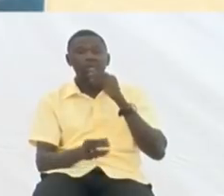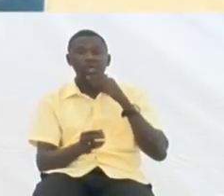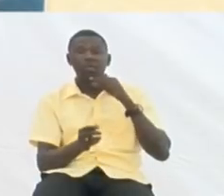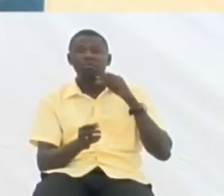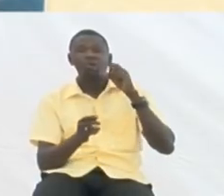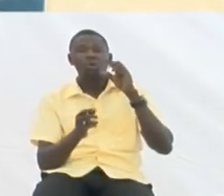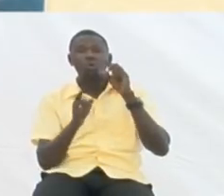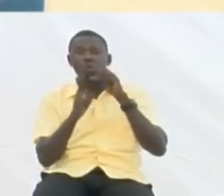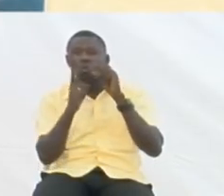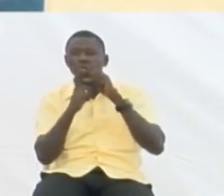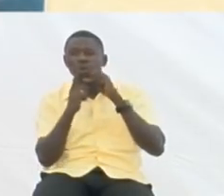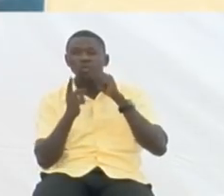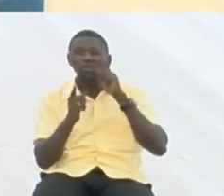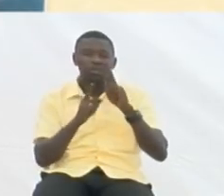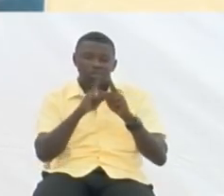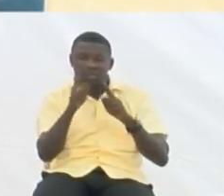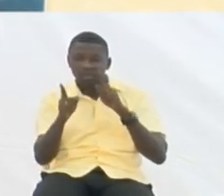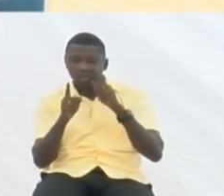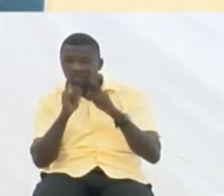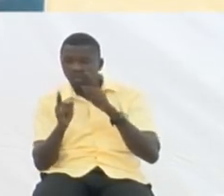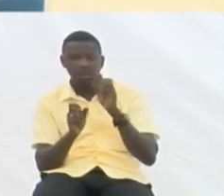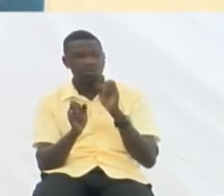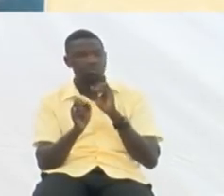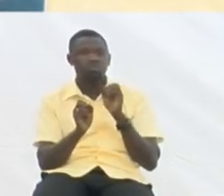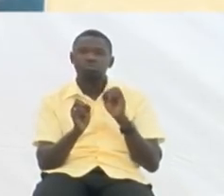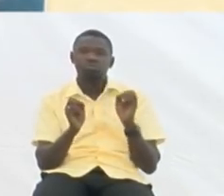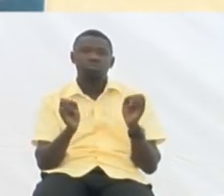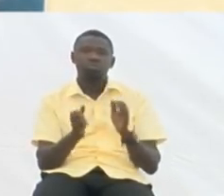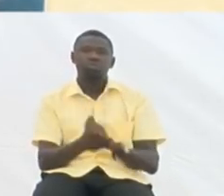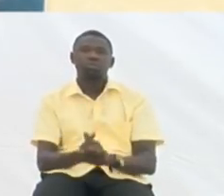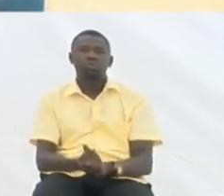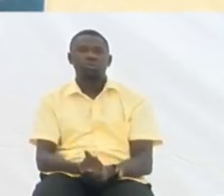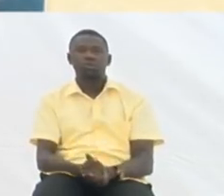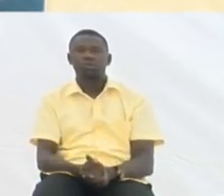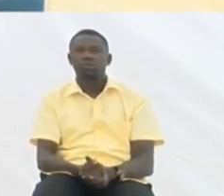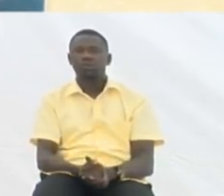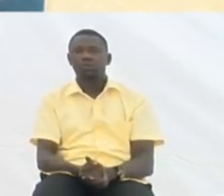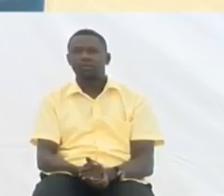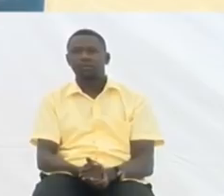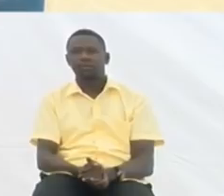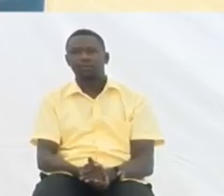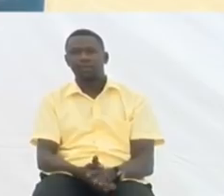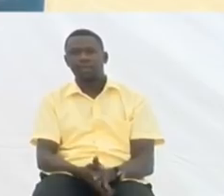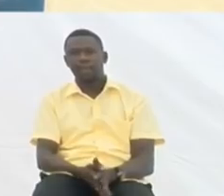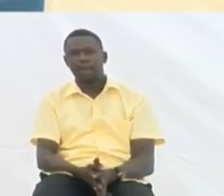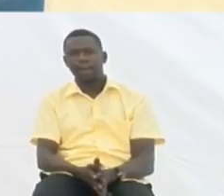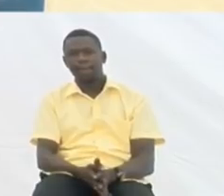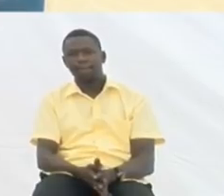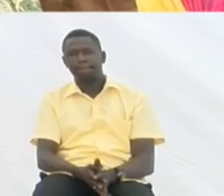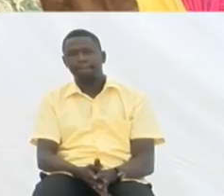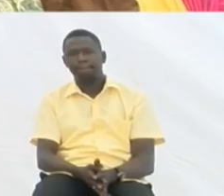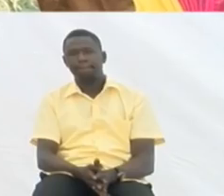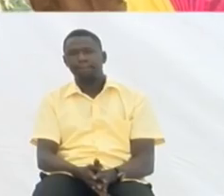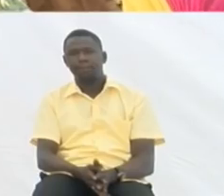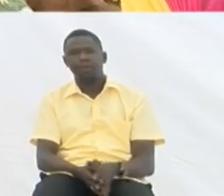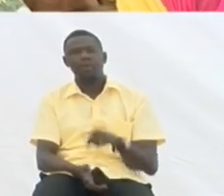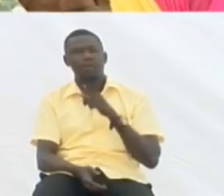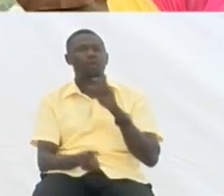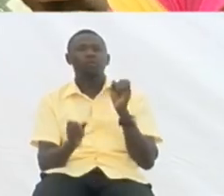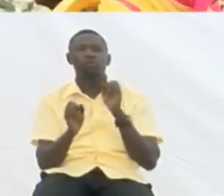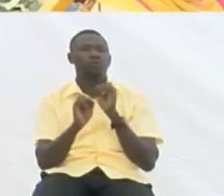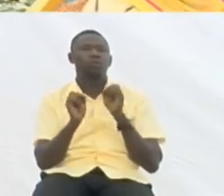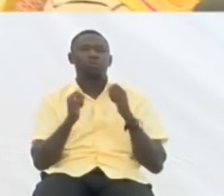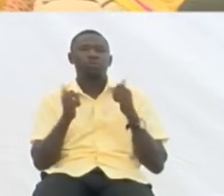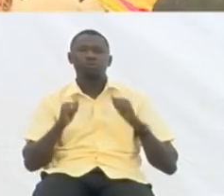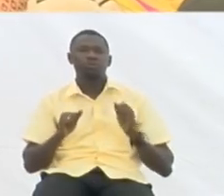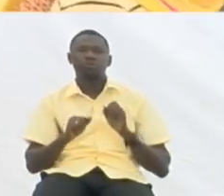nobody got drunk there to the position, to the point of saying things that are not understandable. That did not